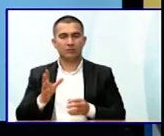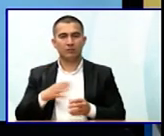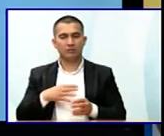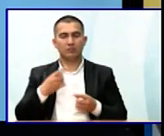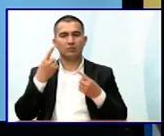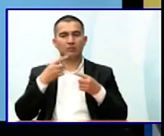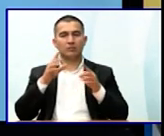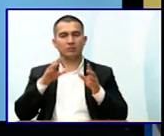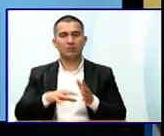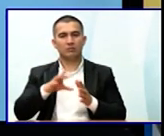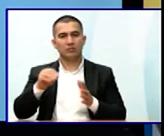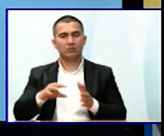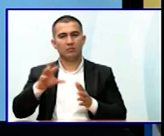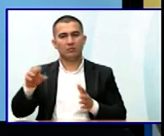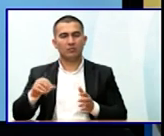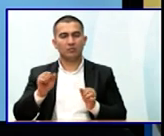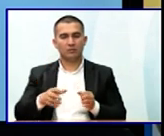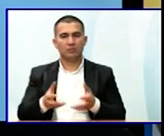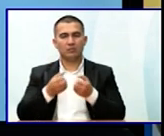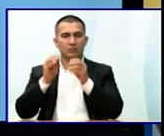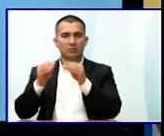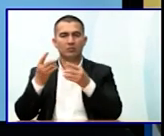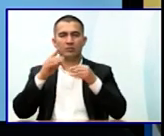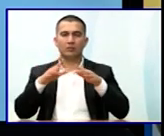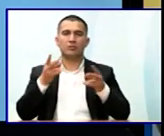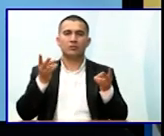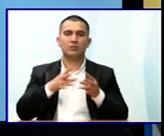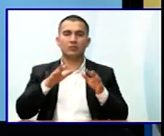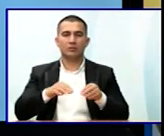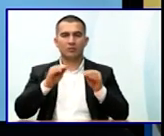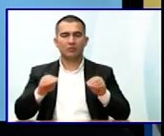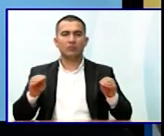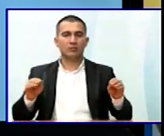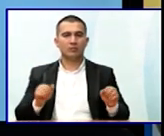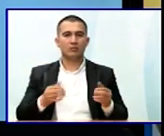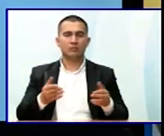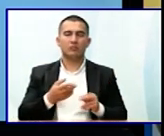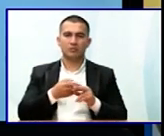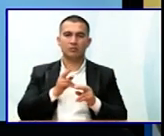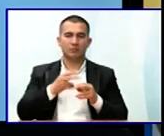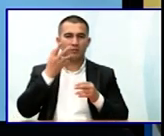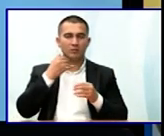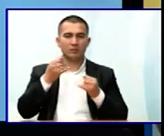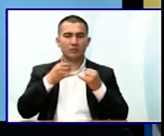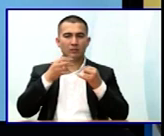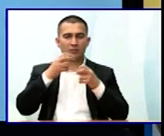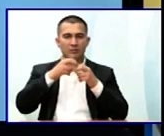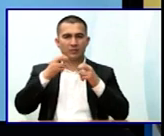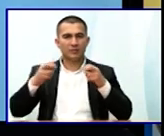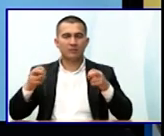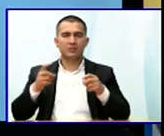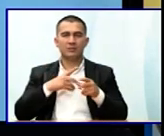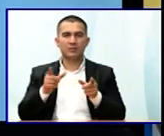boshqa joyga ko'chib o'tkaziladi. Bundan tashqari jingalaklari orqali ko'payadigan